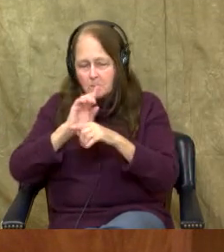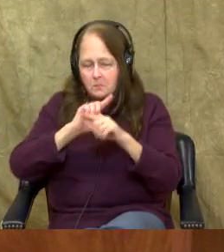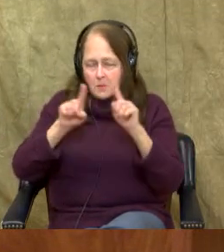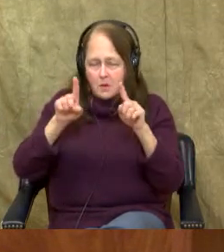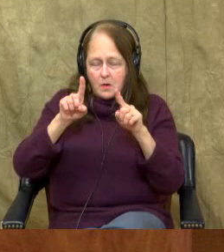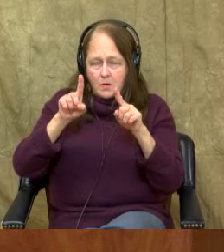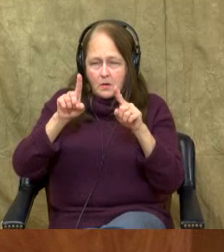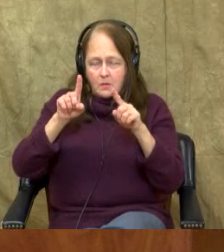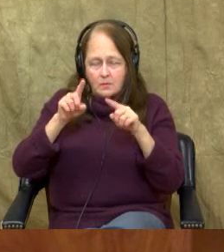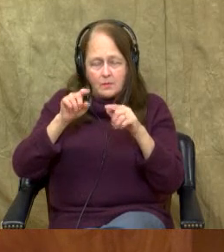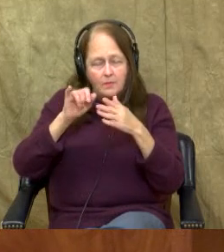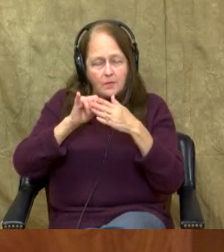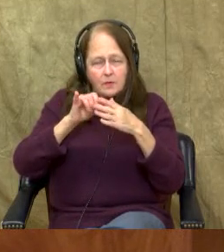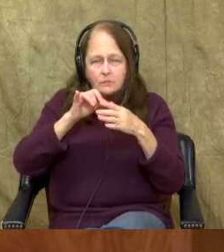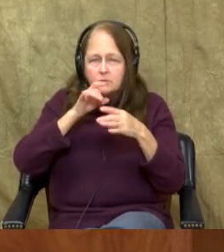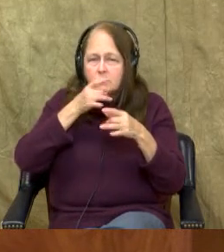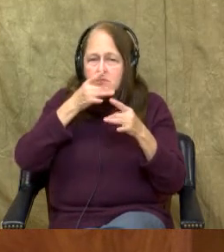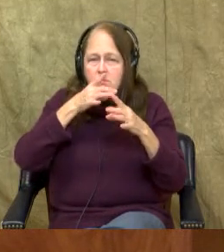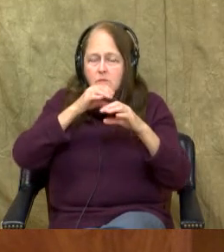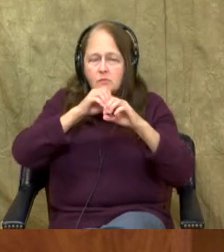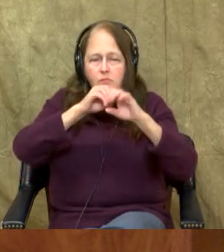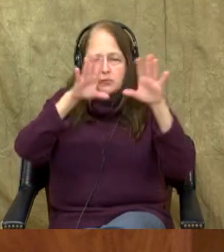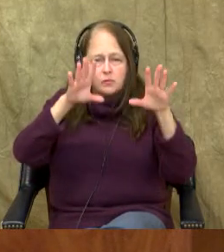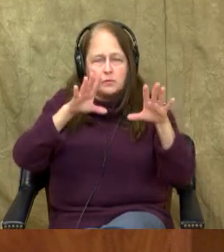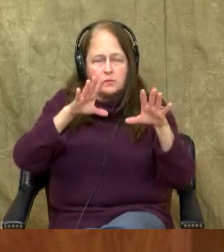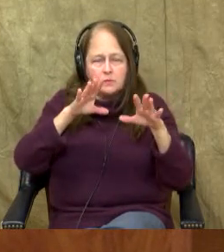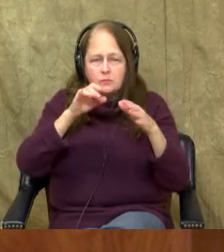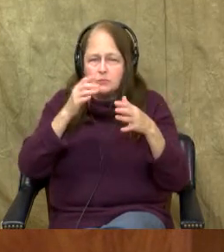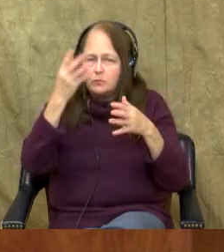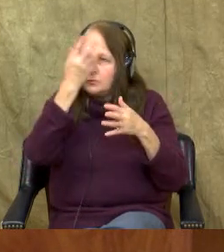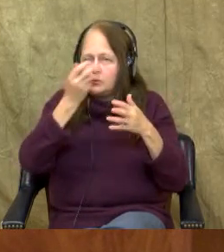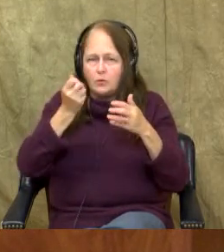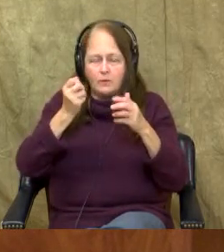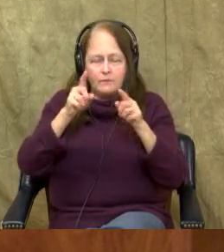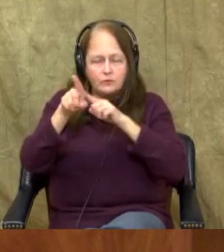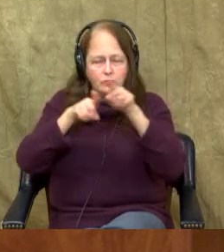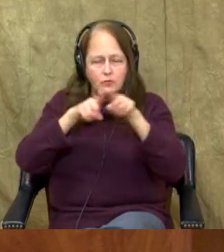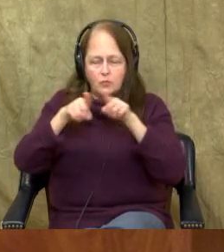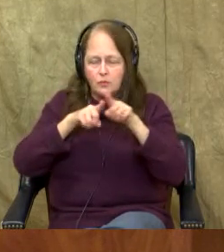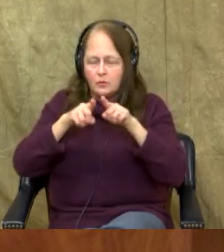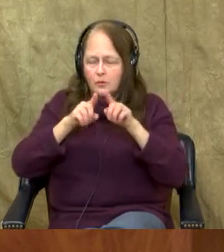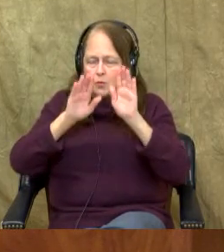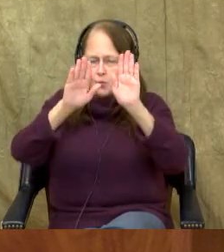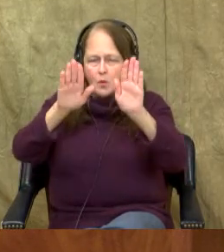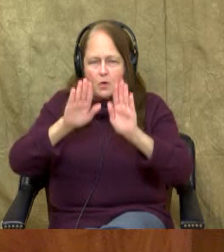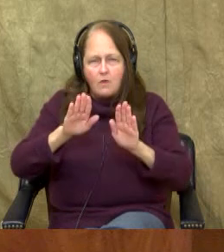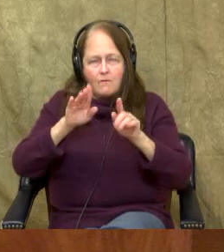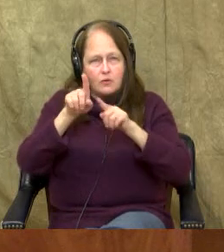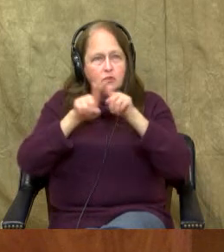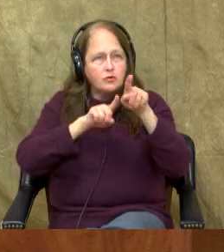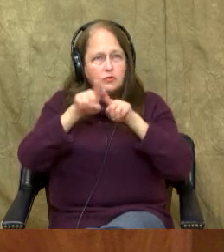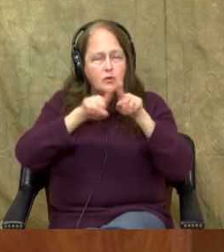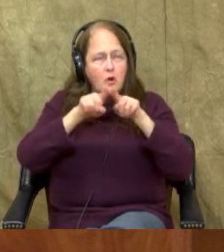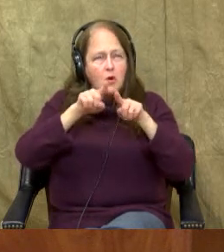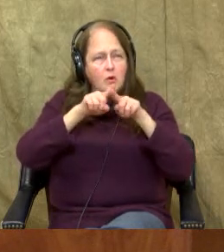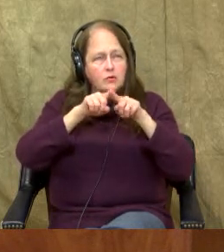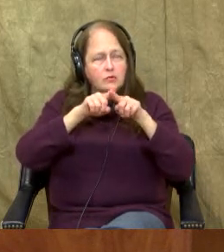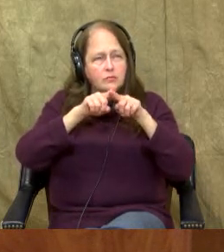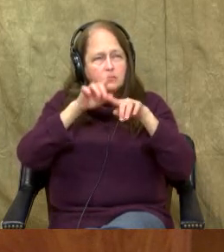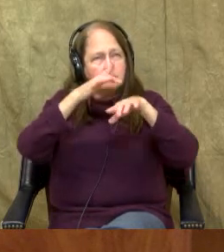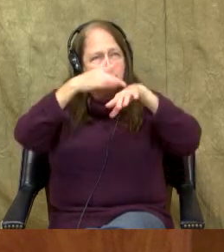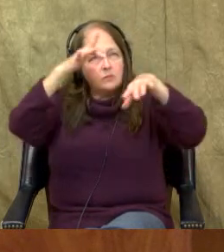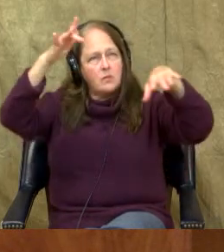Because the glow of the stars outside is too wonderful. This